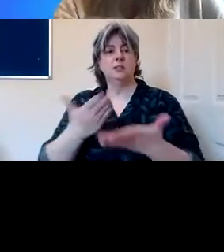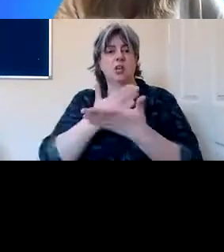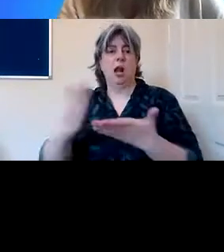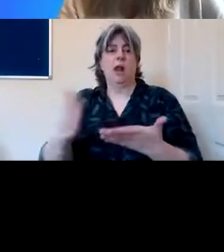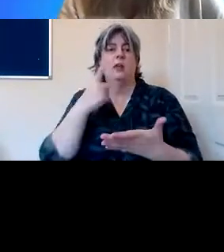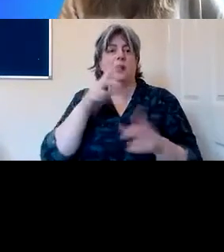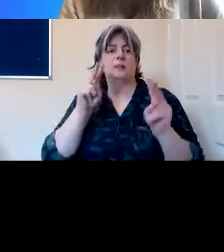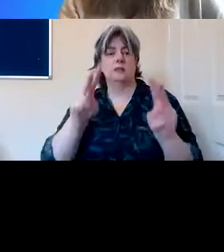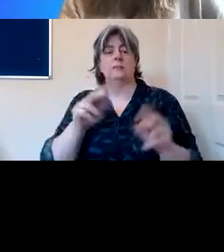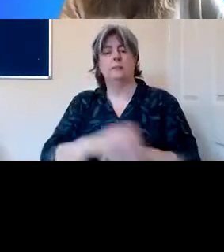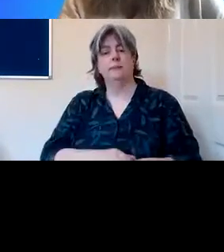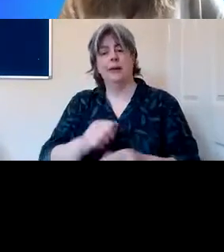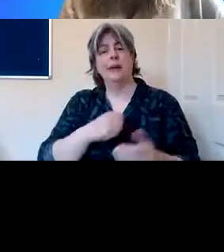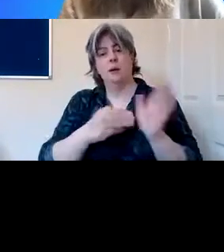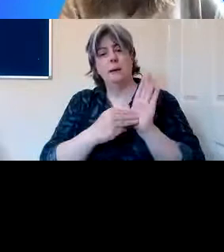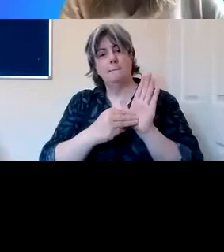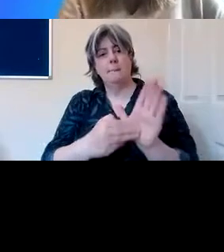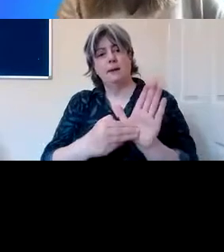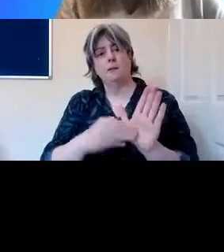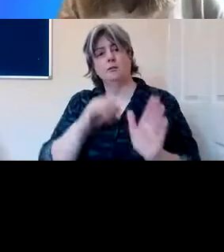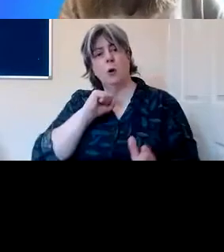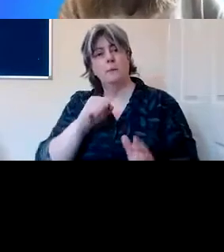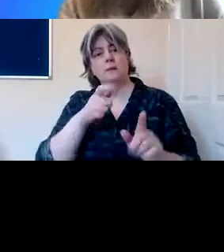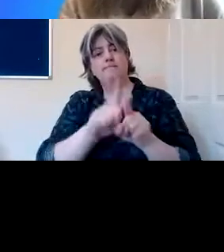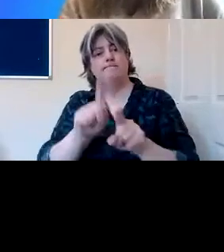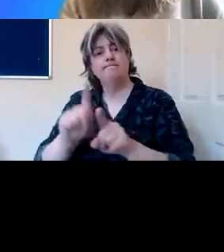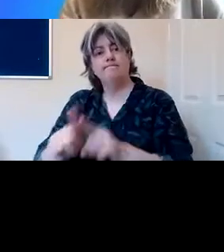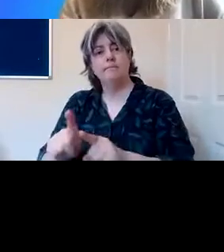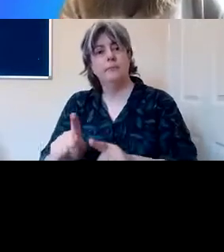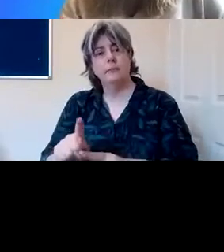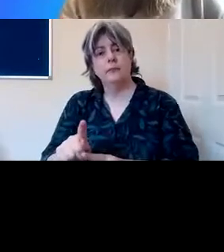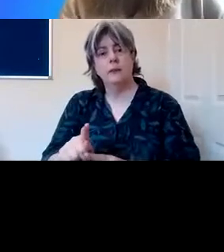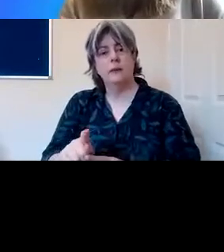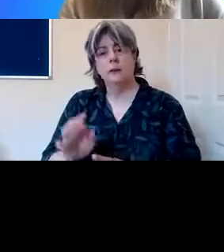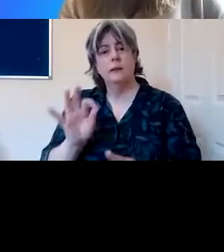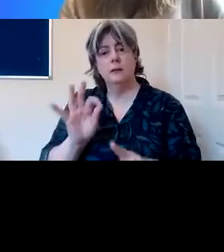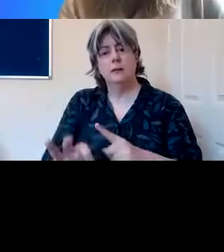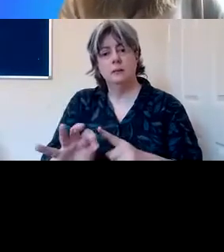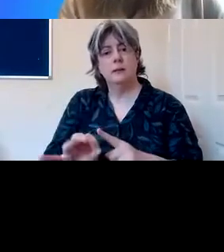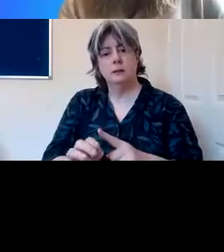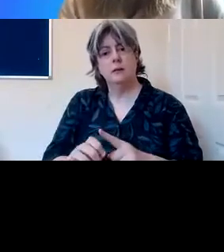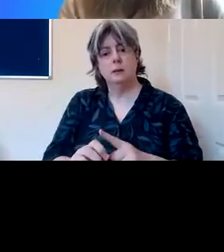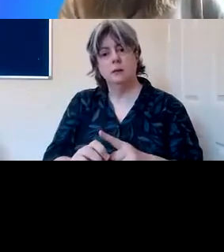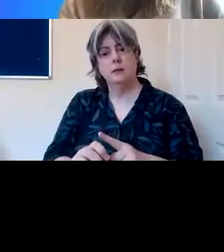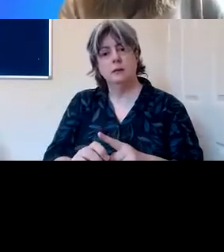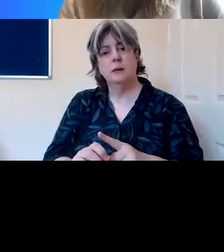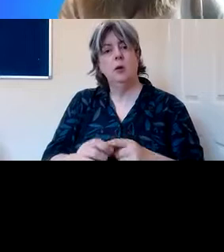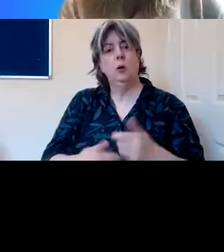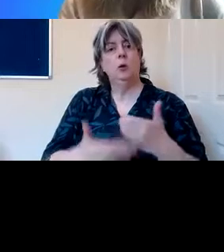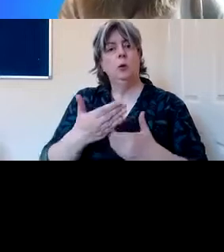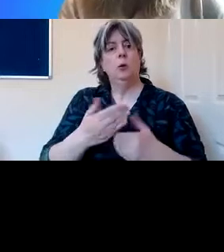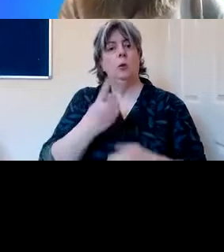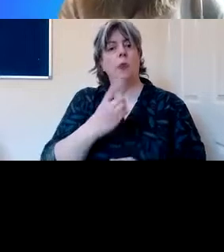manifesto commits to a number of things, in particular an additional 1,800 tutoring staff